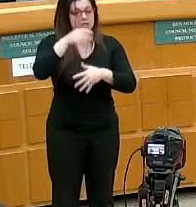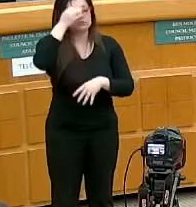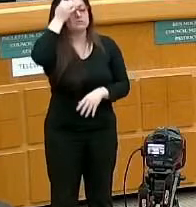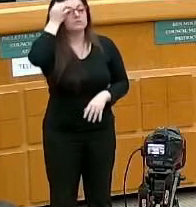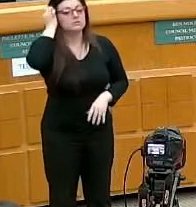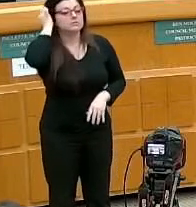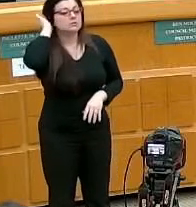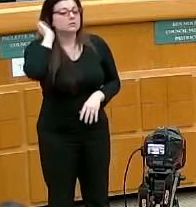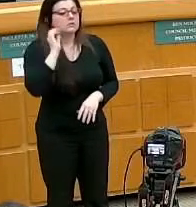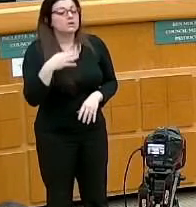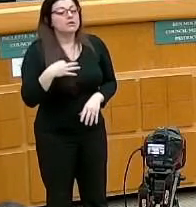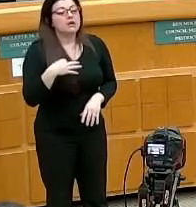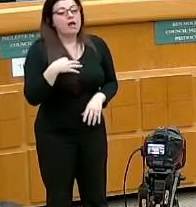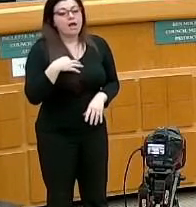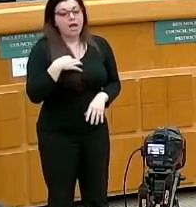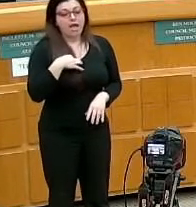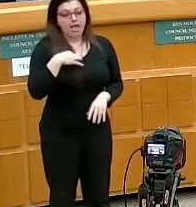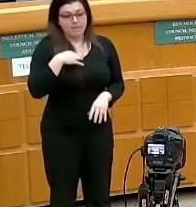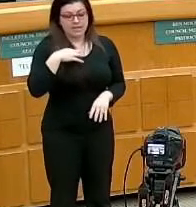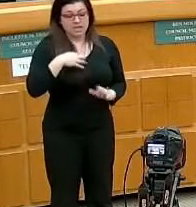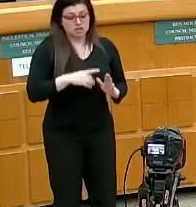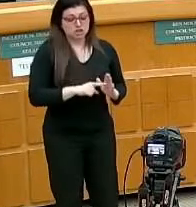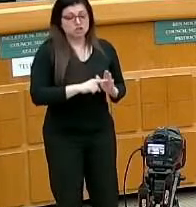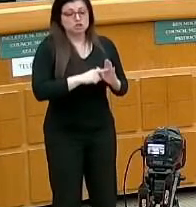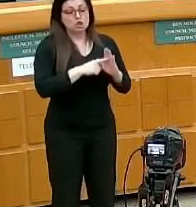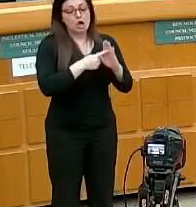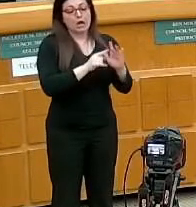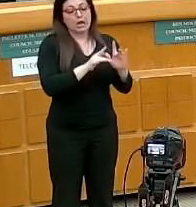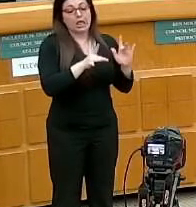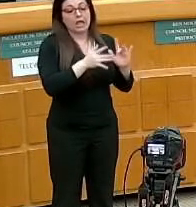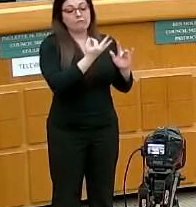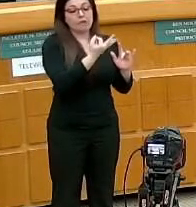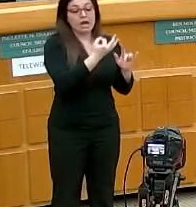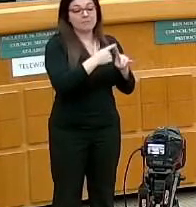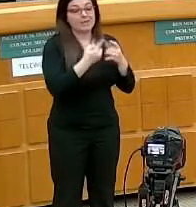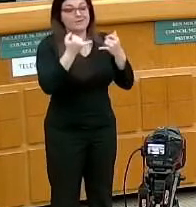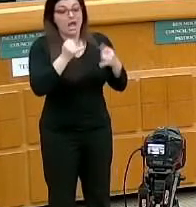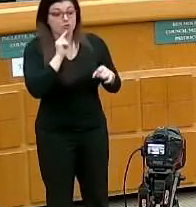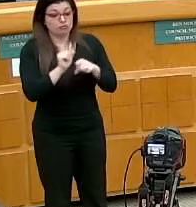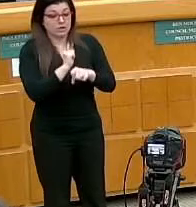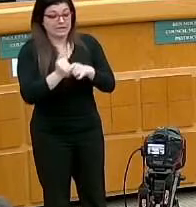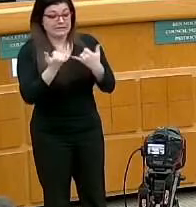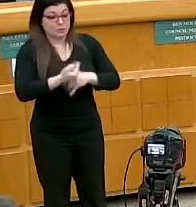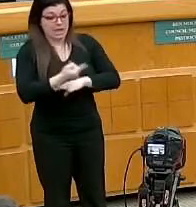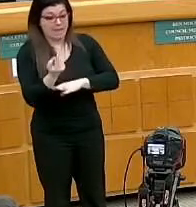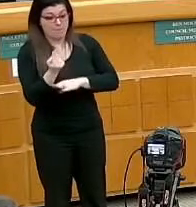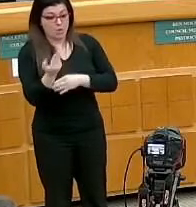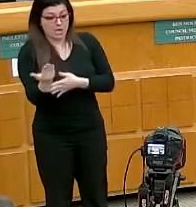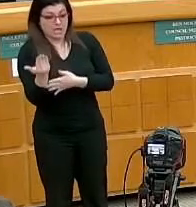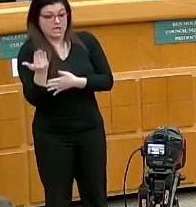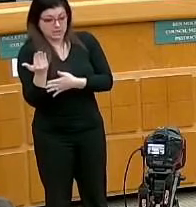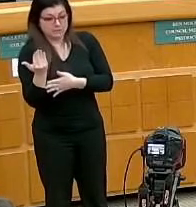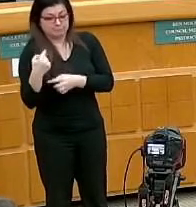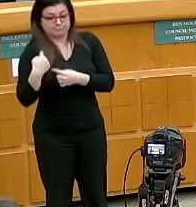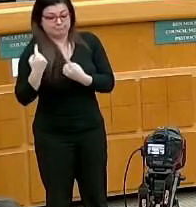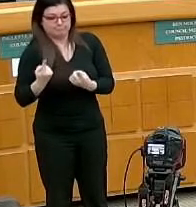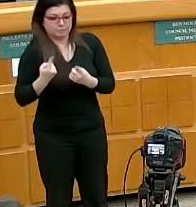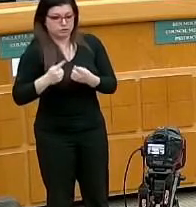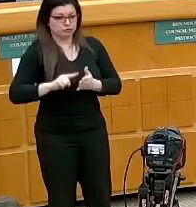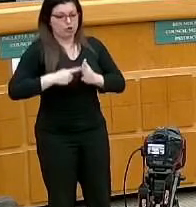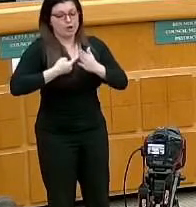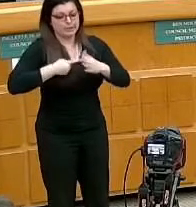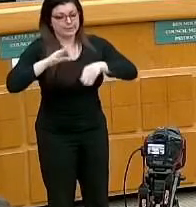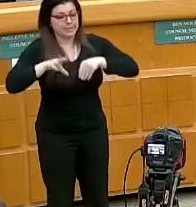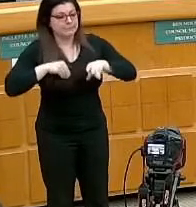of open in a soft way on Friday, but they're live now today. As of this morning, on the screen, you